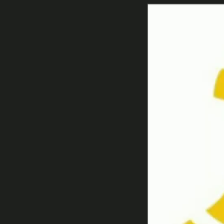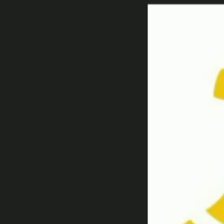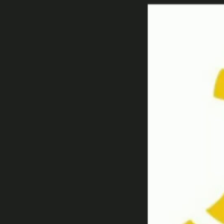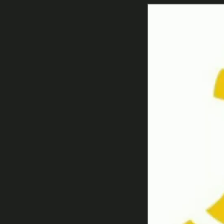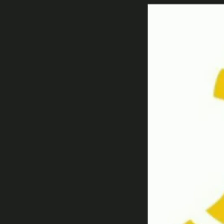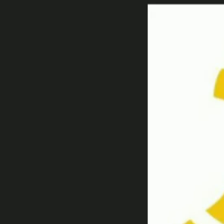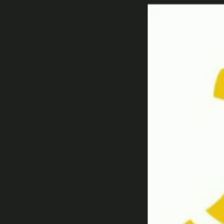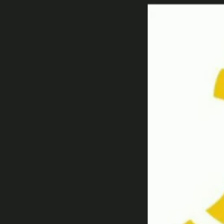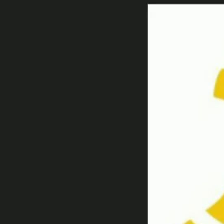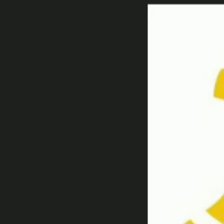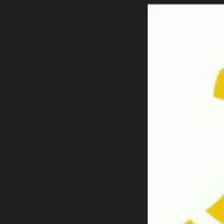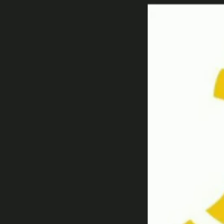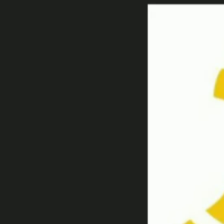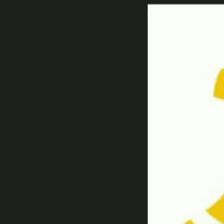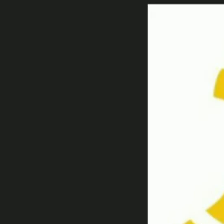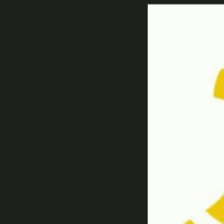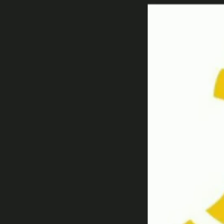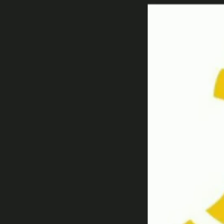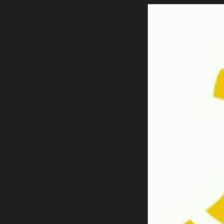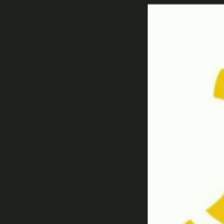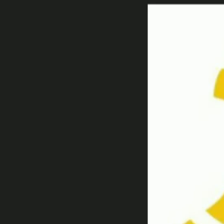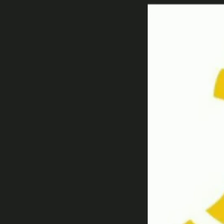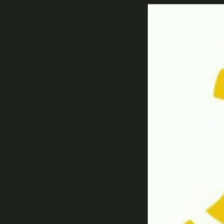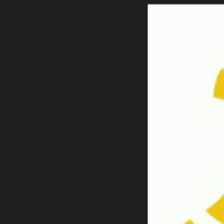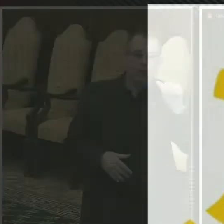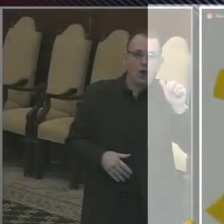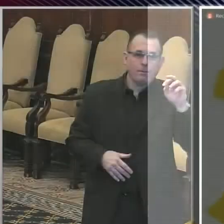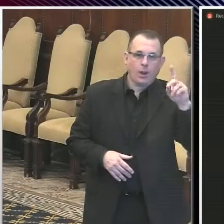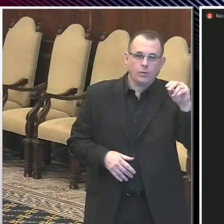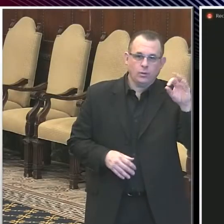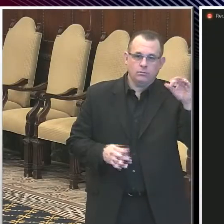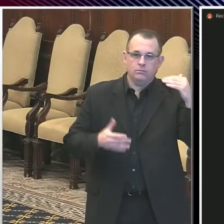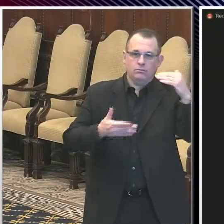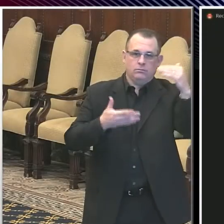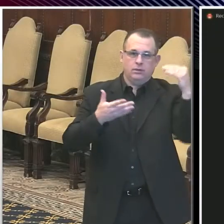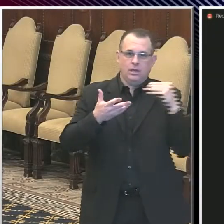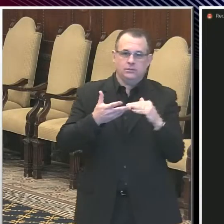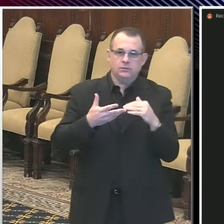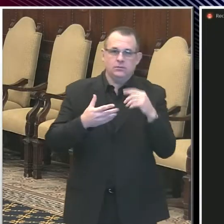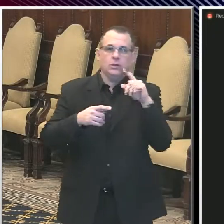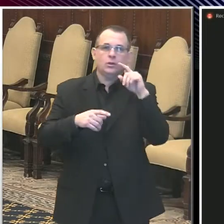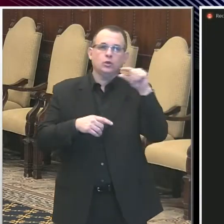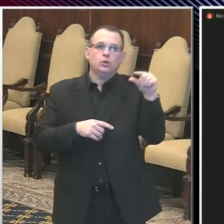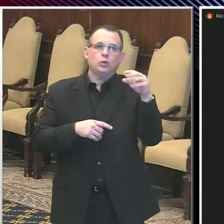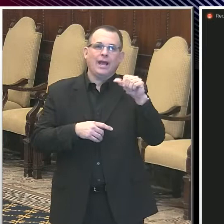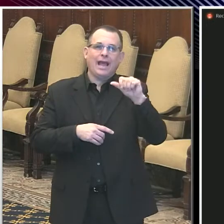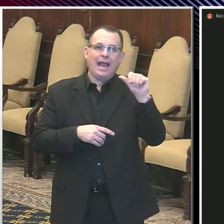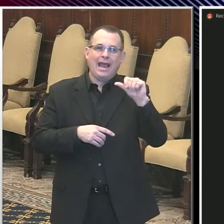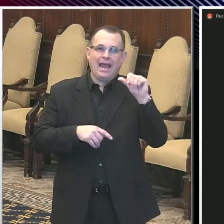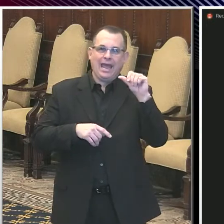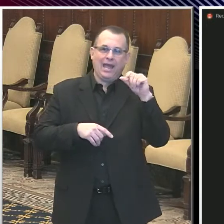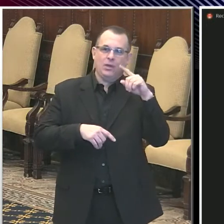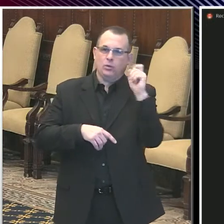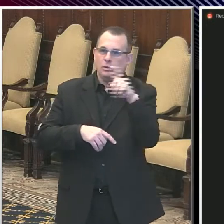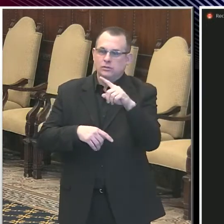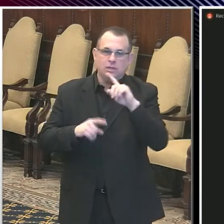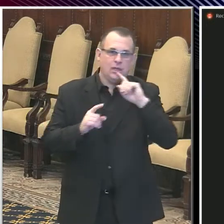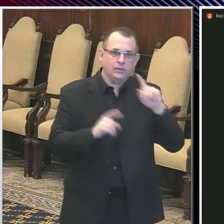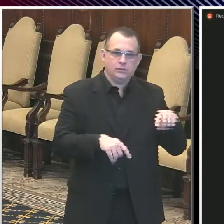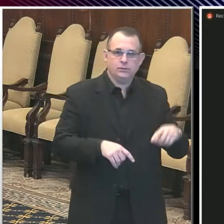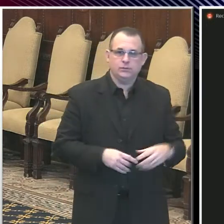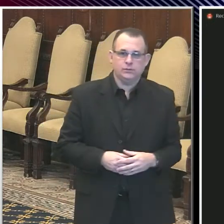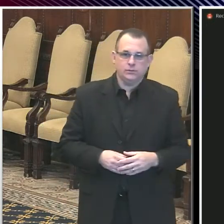Thank you, Armando. We will now move to our Q&A portion for members of the media. I would like to ask all of